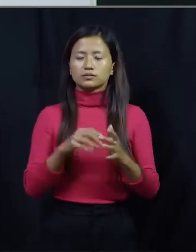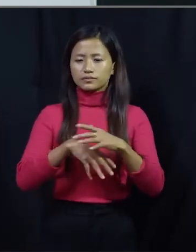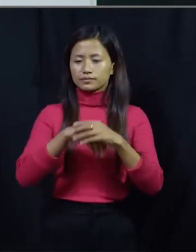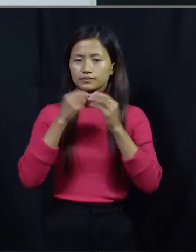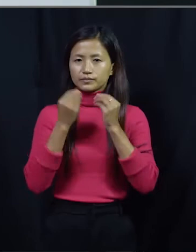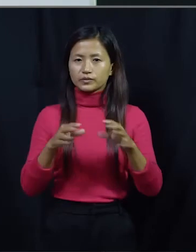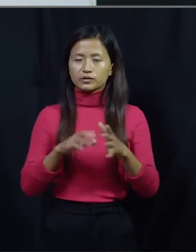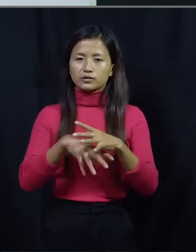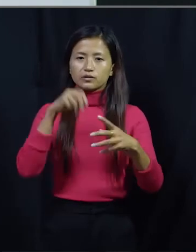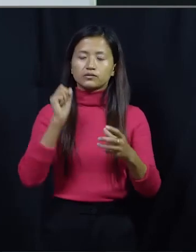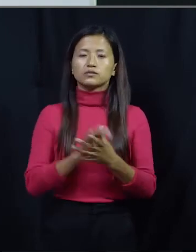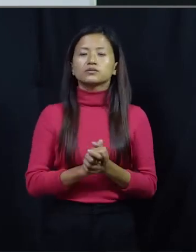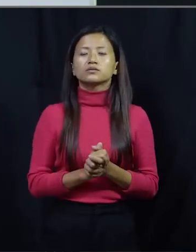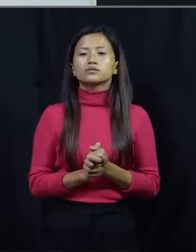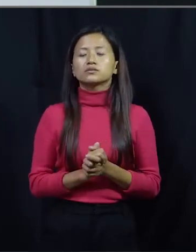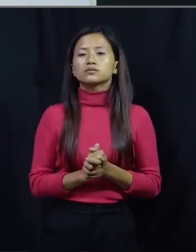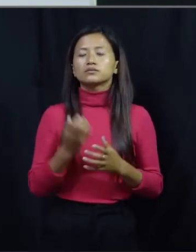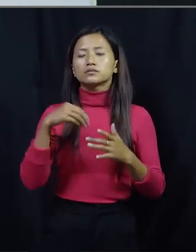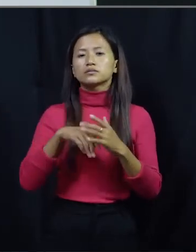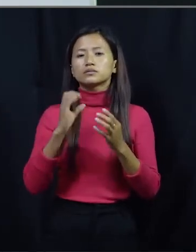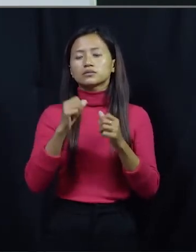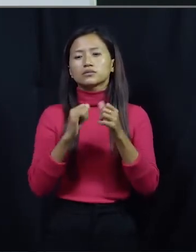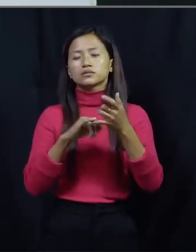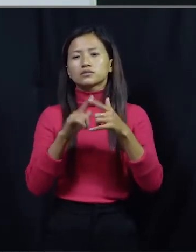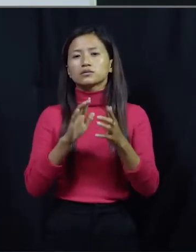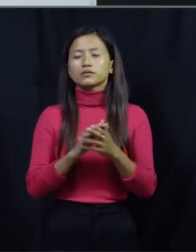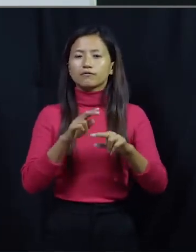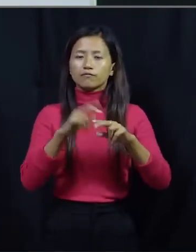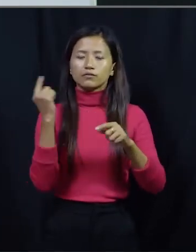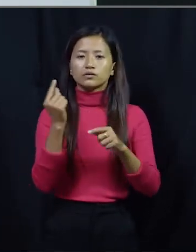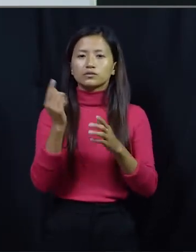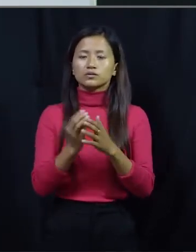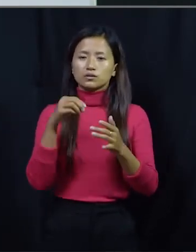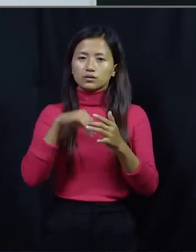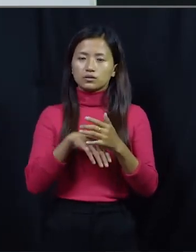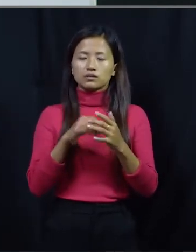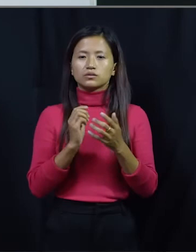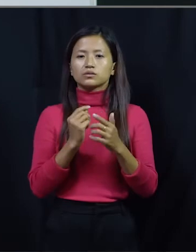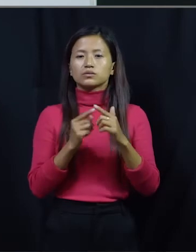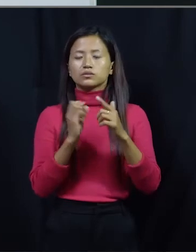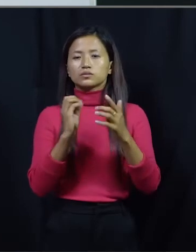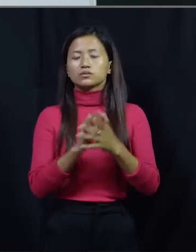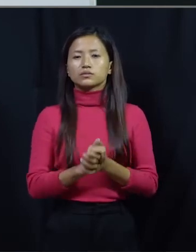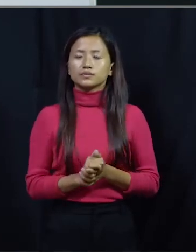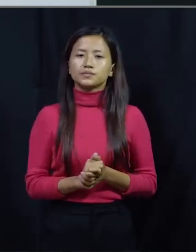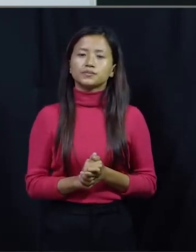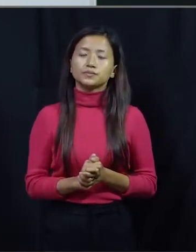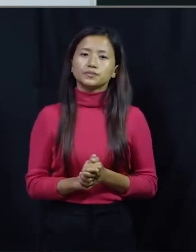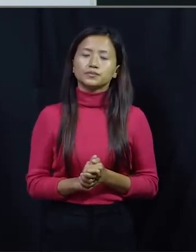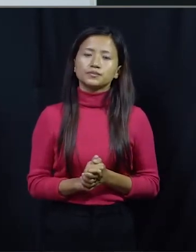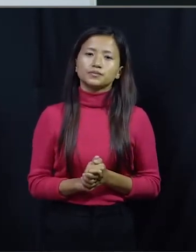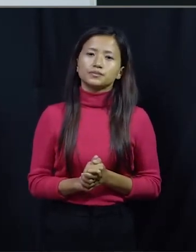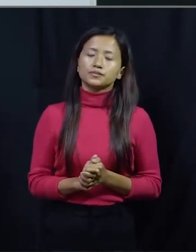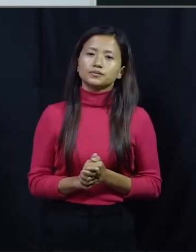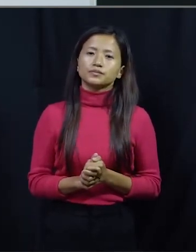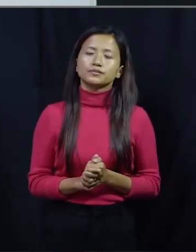not under this function. So, in this case, we call this function as into. Okay, if it is not onto,